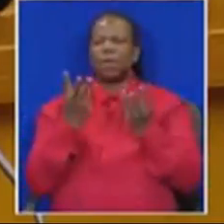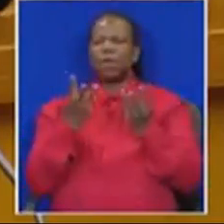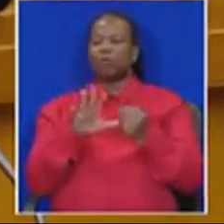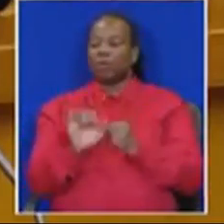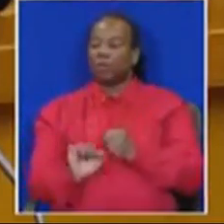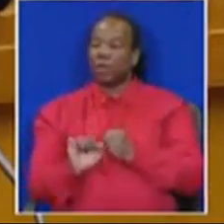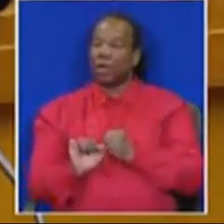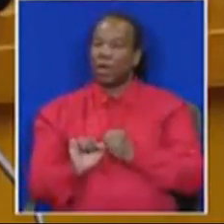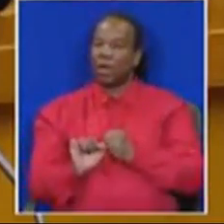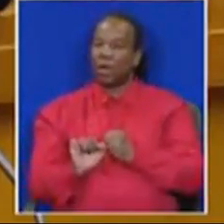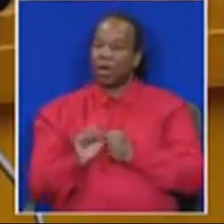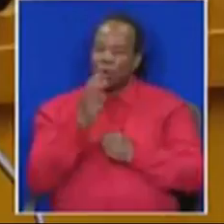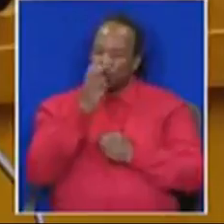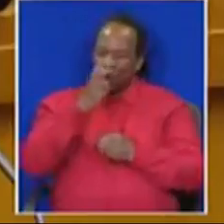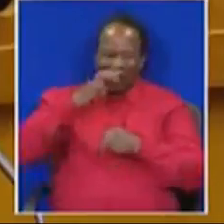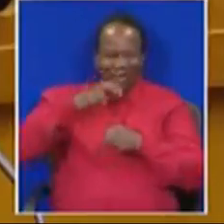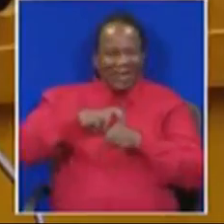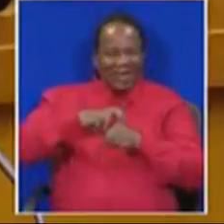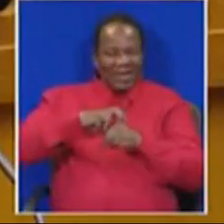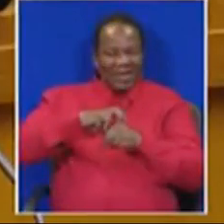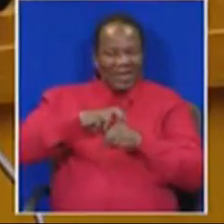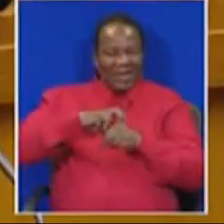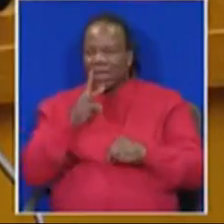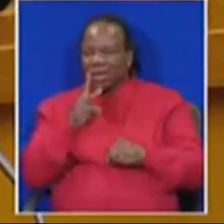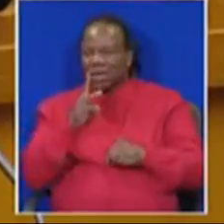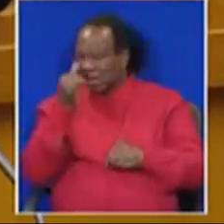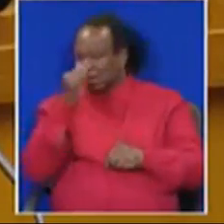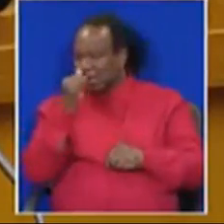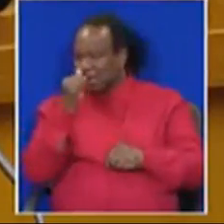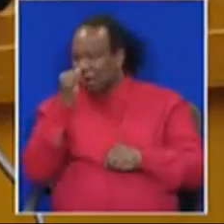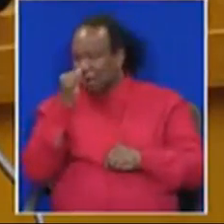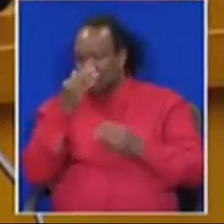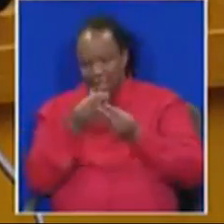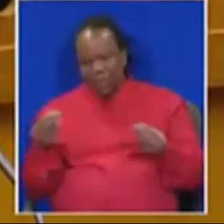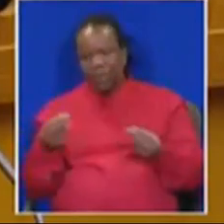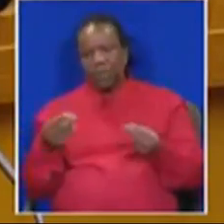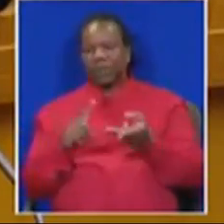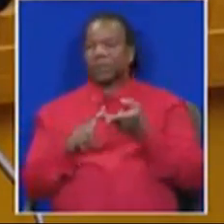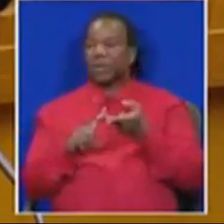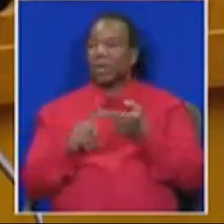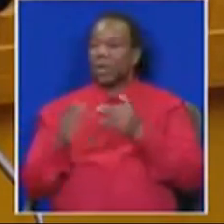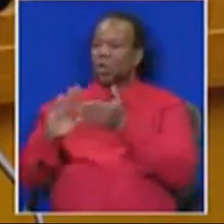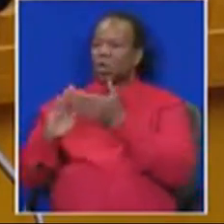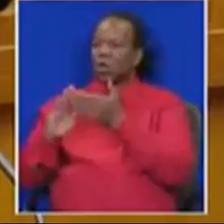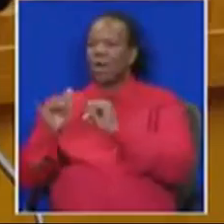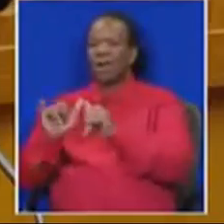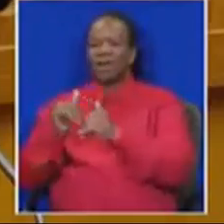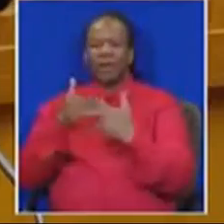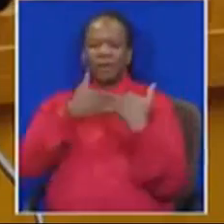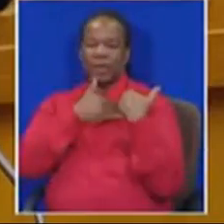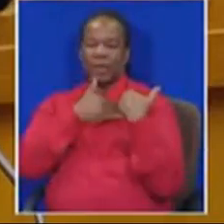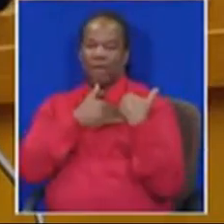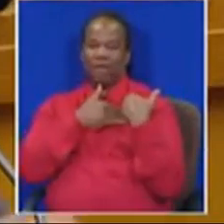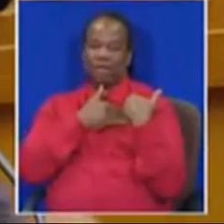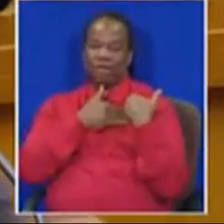efforts to tackle crime and to build safer communities. During the course of